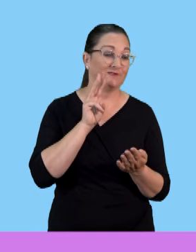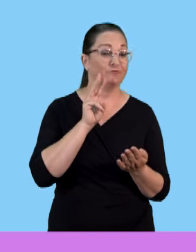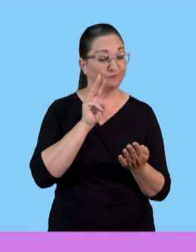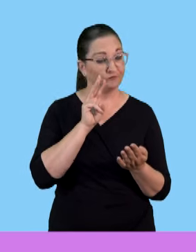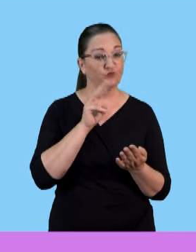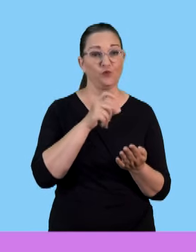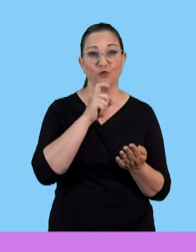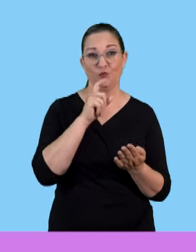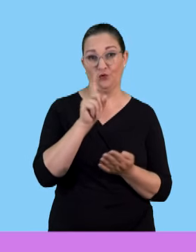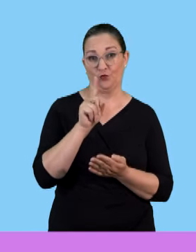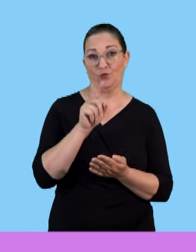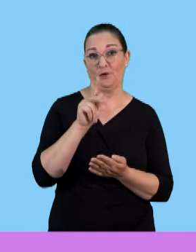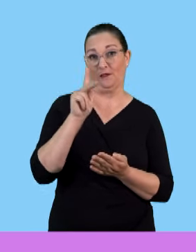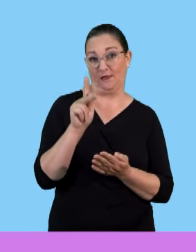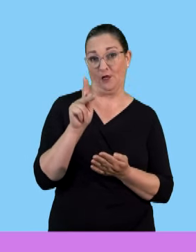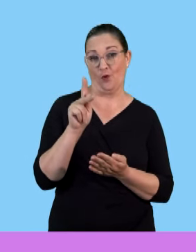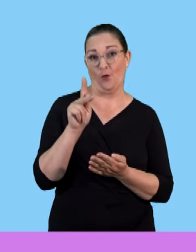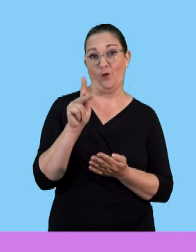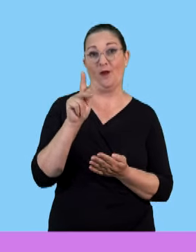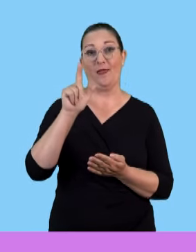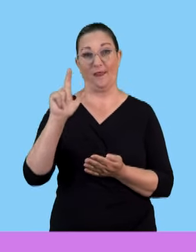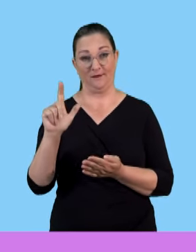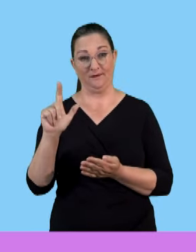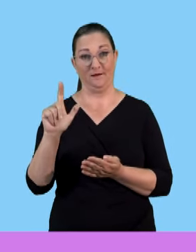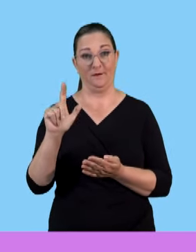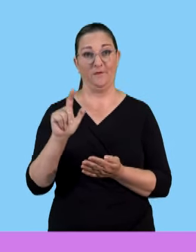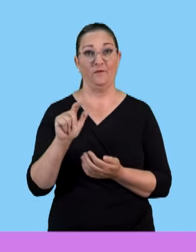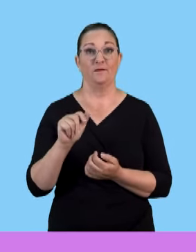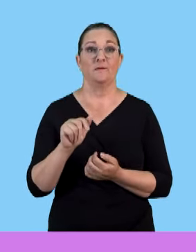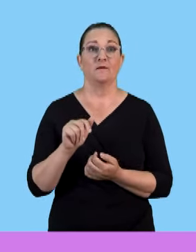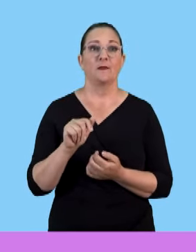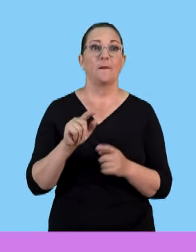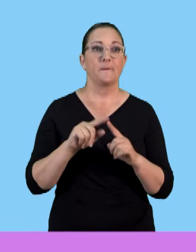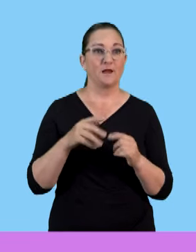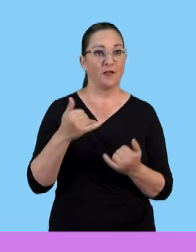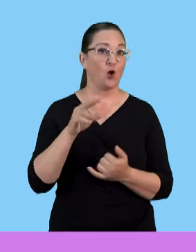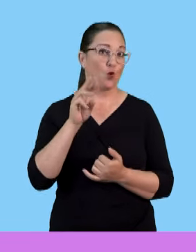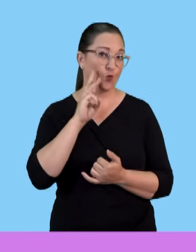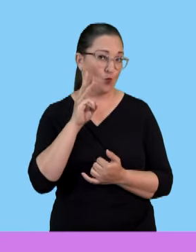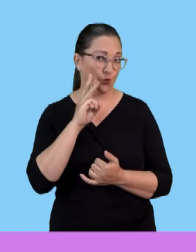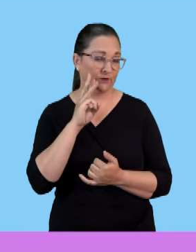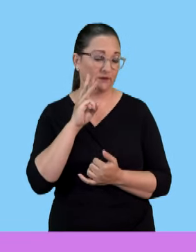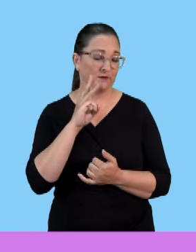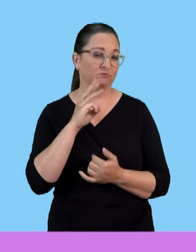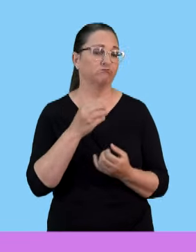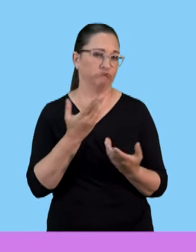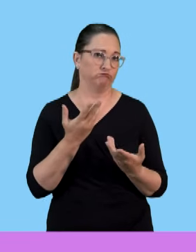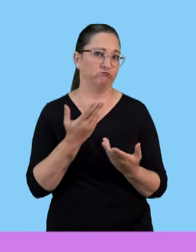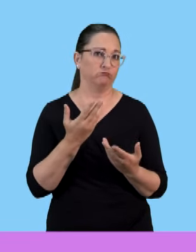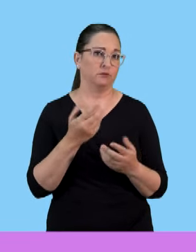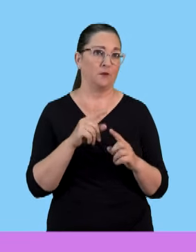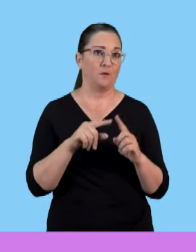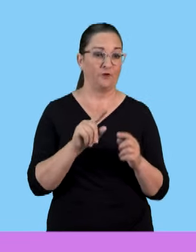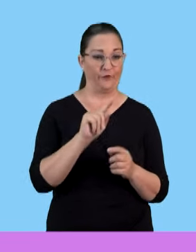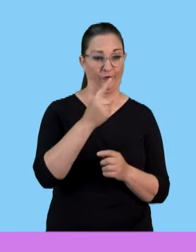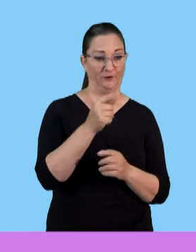water tariff, we have said the units will be in kiloliters, and in water tariff, in most cases, the